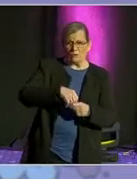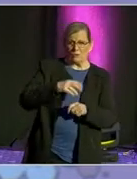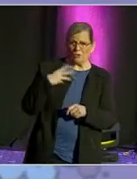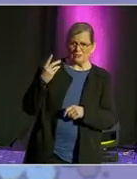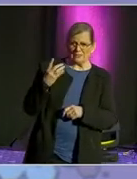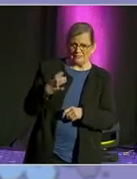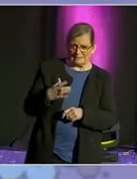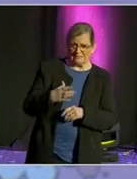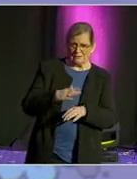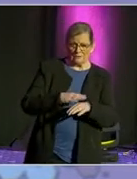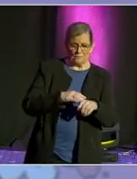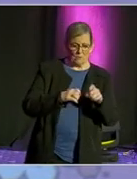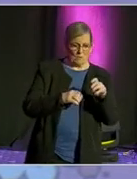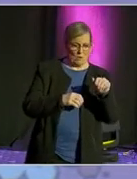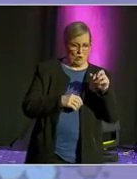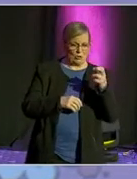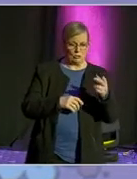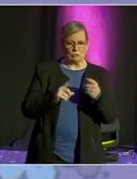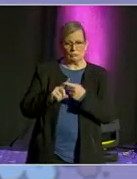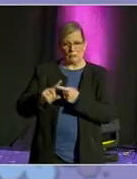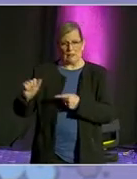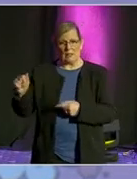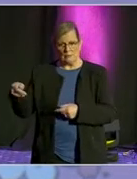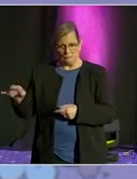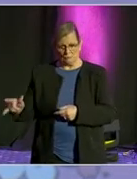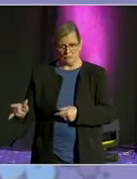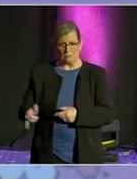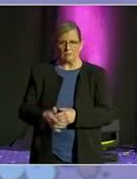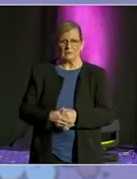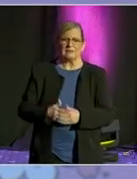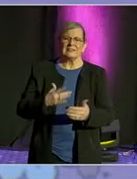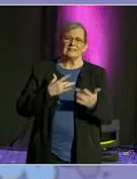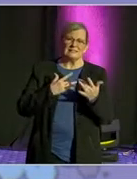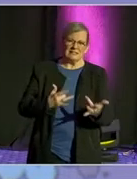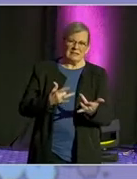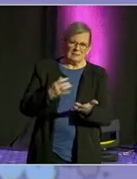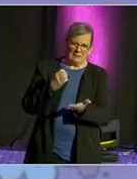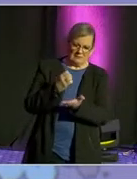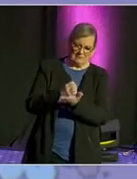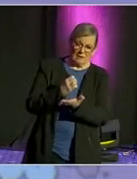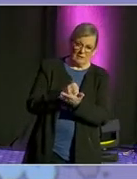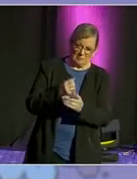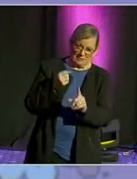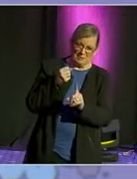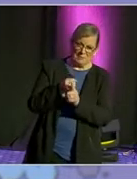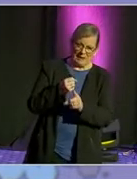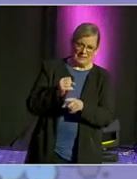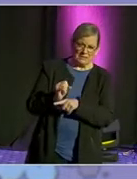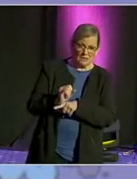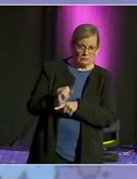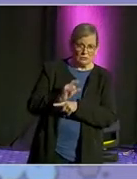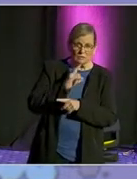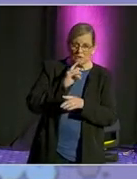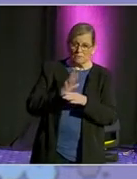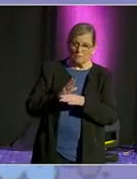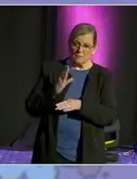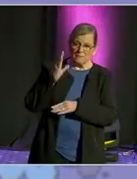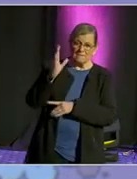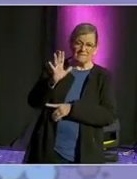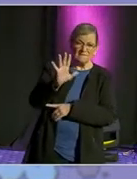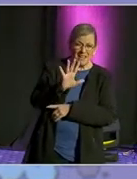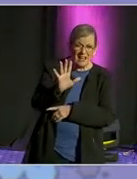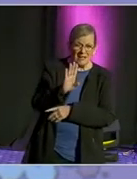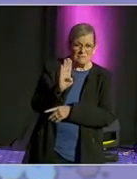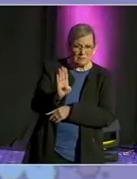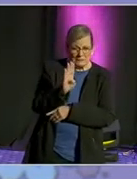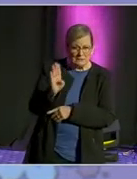and April of this year. Typically, the economic impact to our industry is well over $5 billion because of